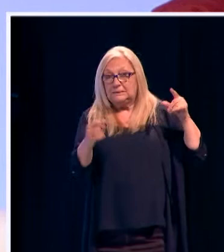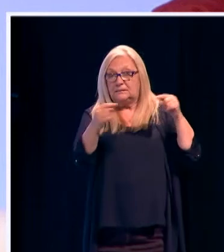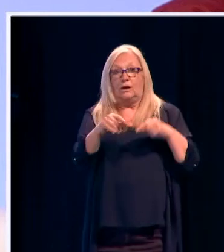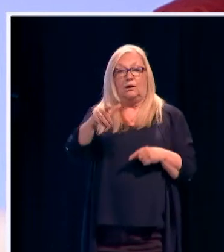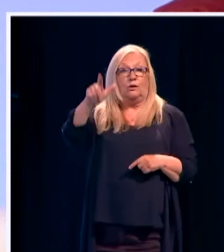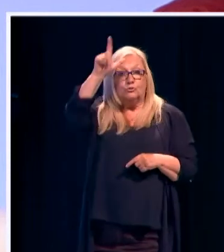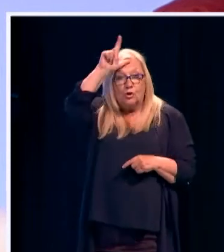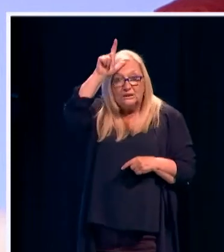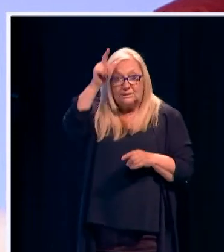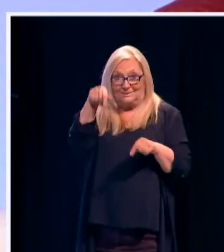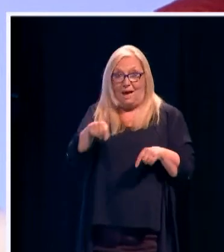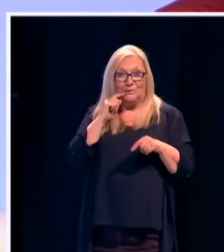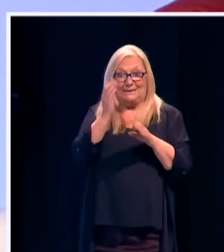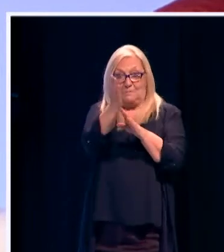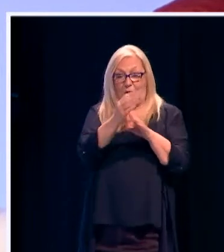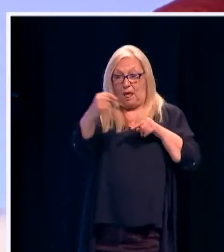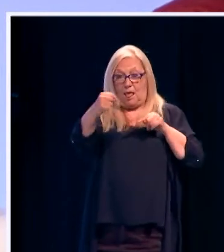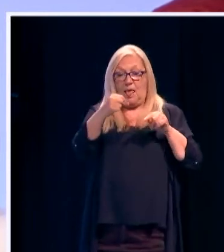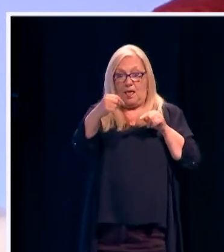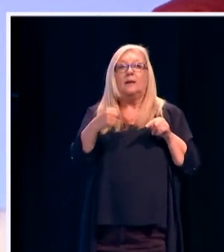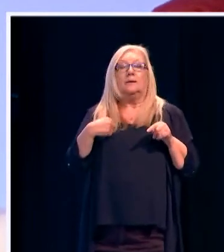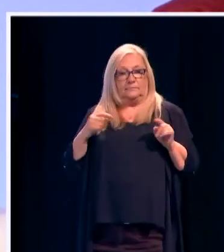Jordan, the border of Jordan.